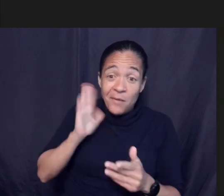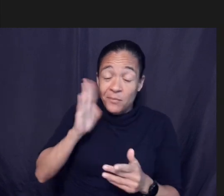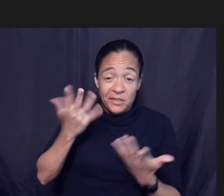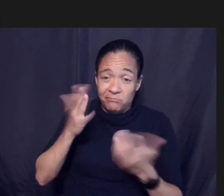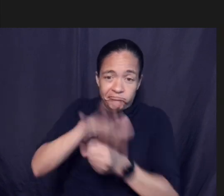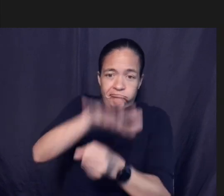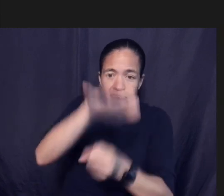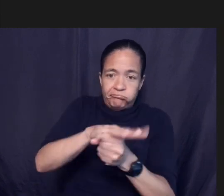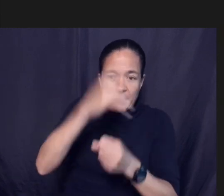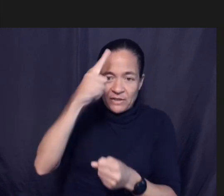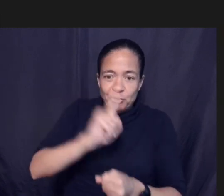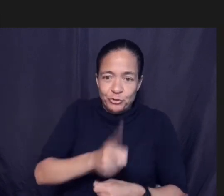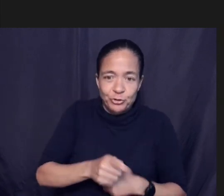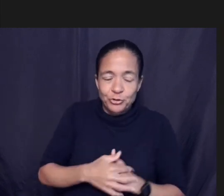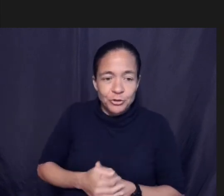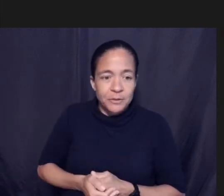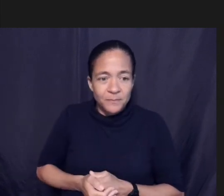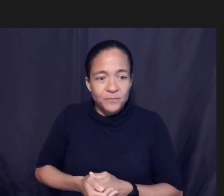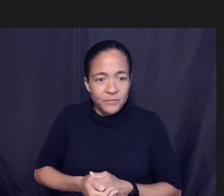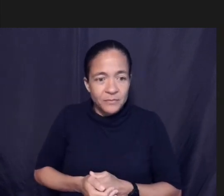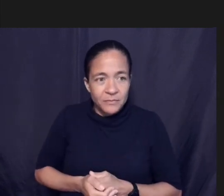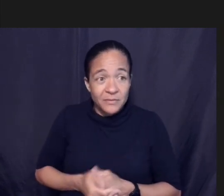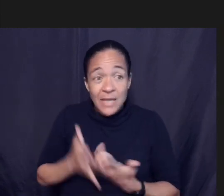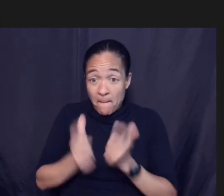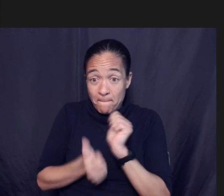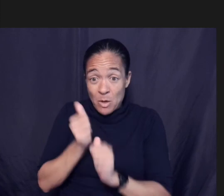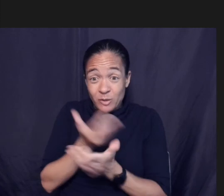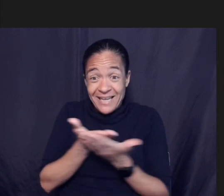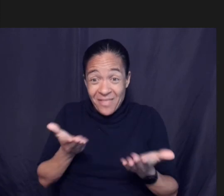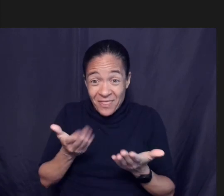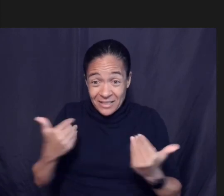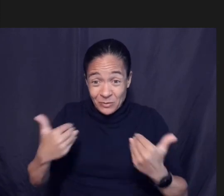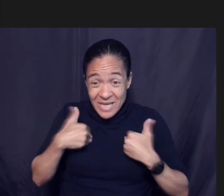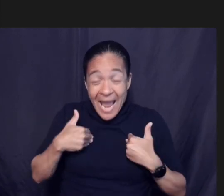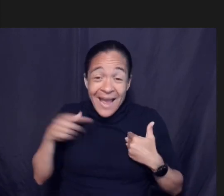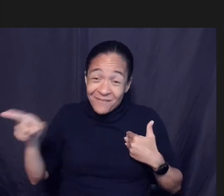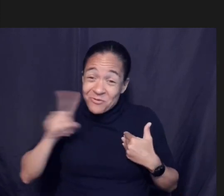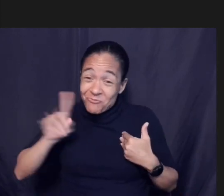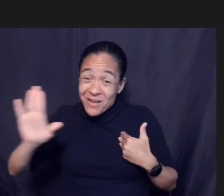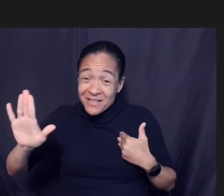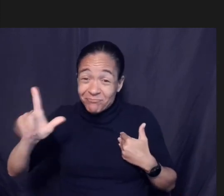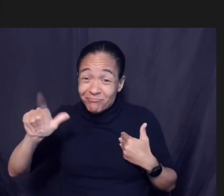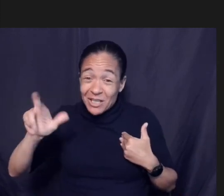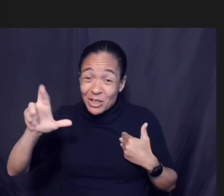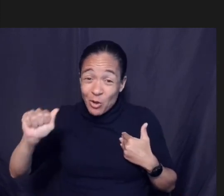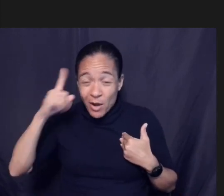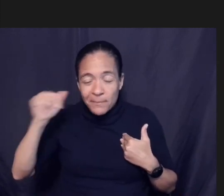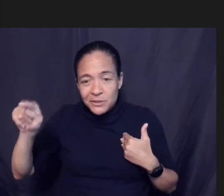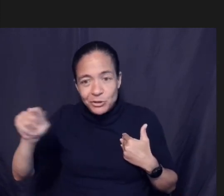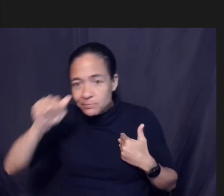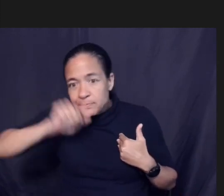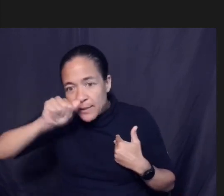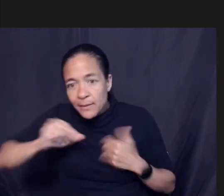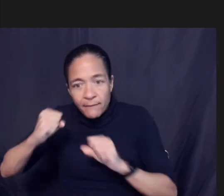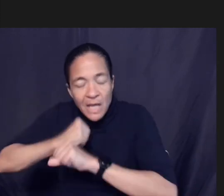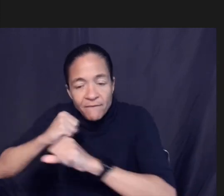my mind over it. And we probably wouldn't have probably most of the stuff that we have now if it wasn't for Laura, for being